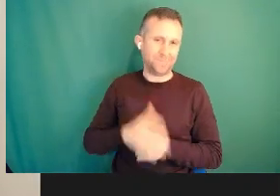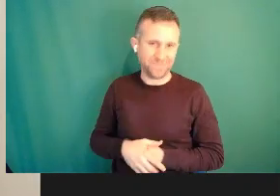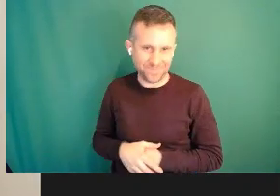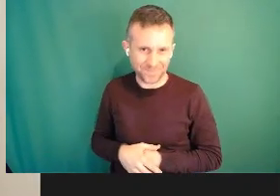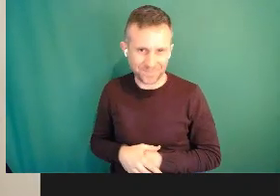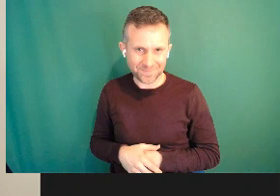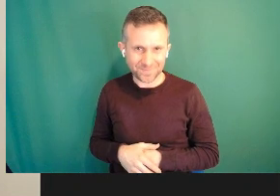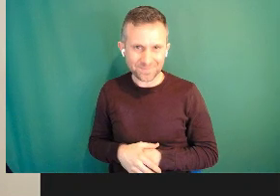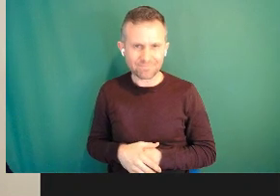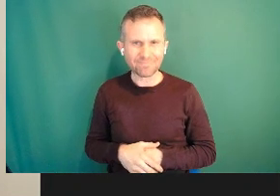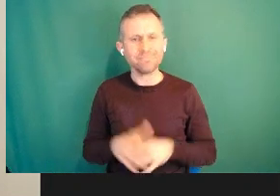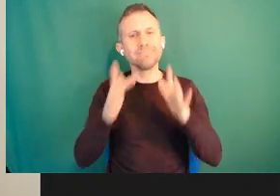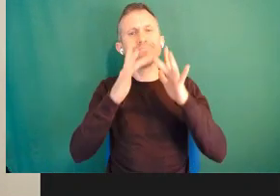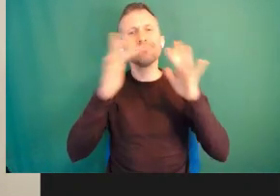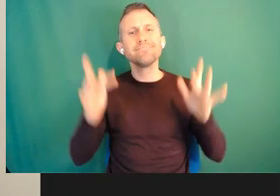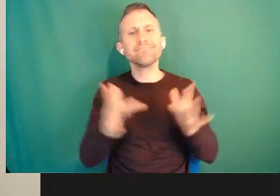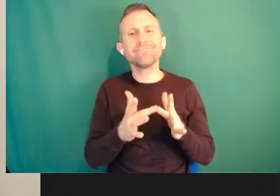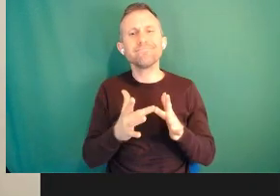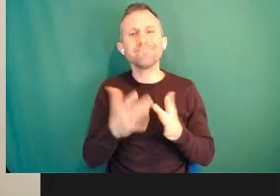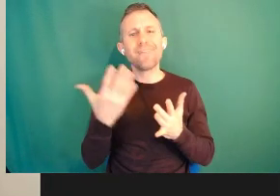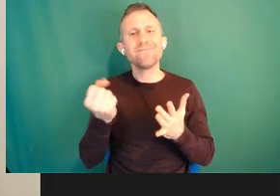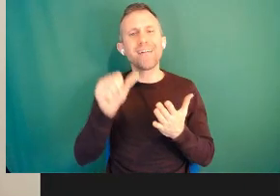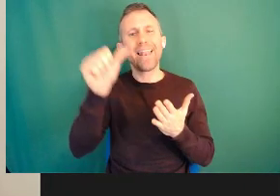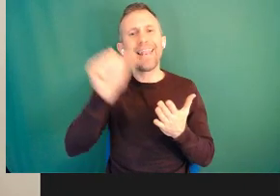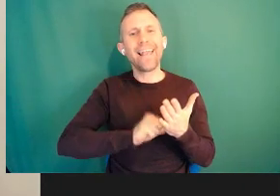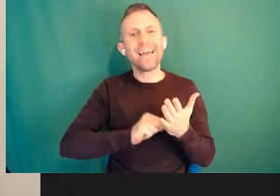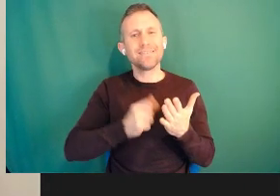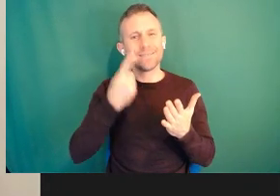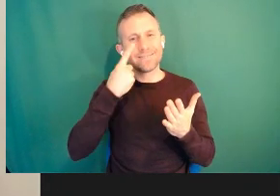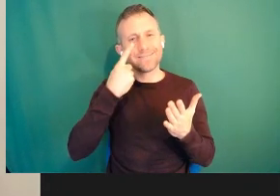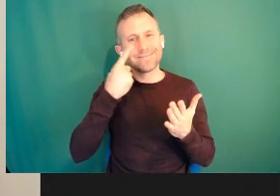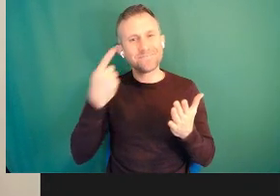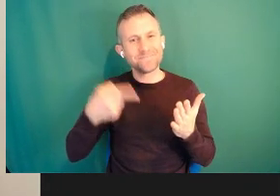Thank you. Joe, are you sorry, can I ask? Sorry, Yasmin, didn't put my hand Yeah. up.